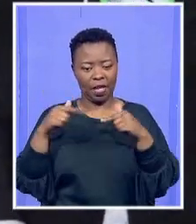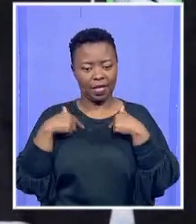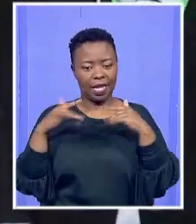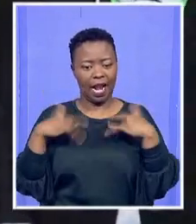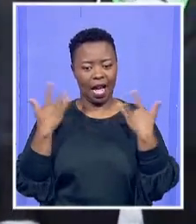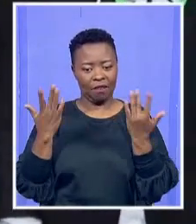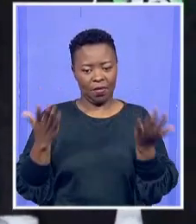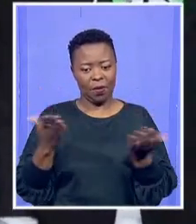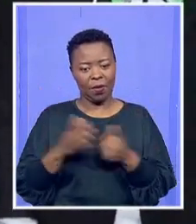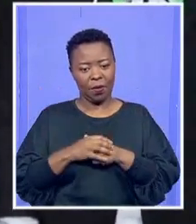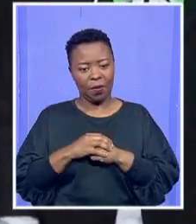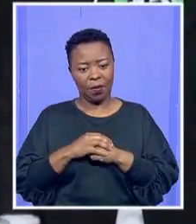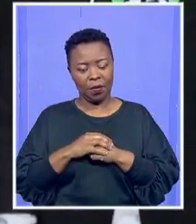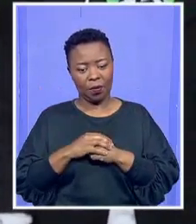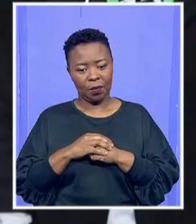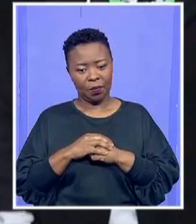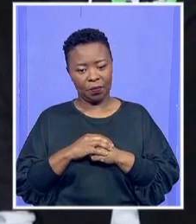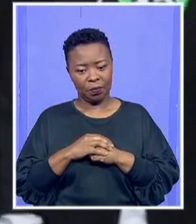there.